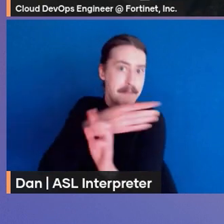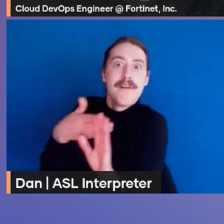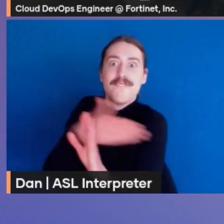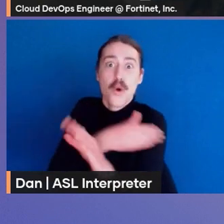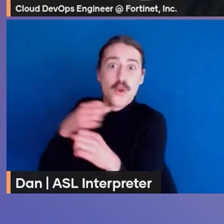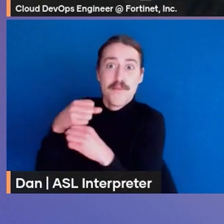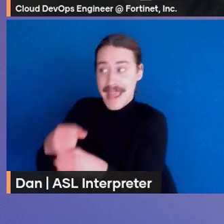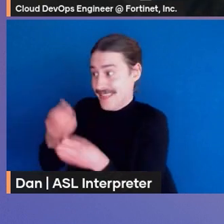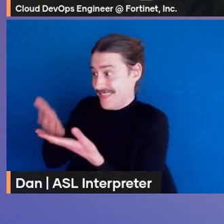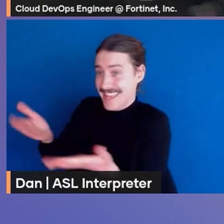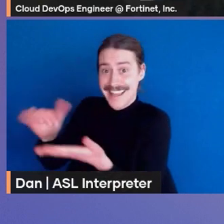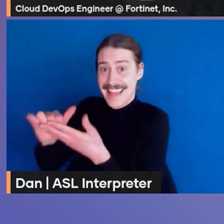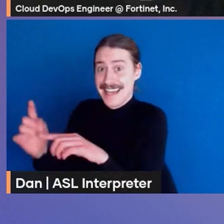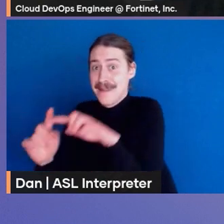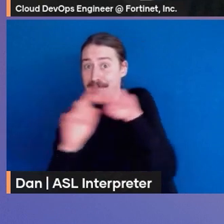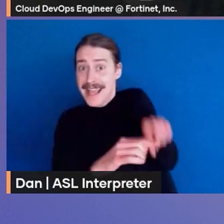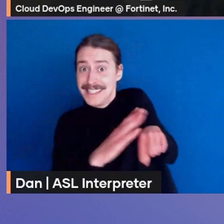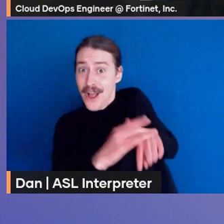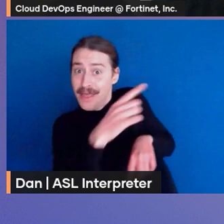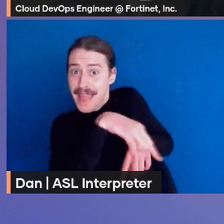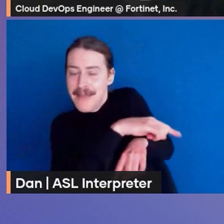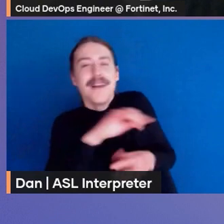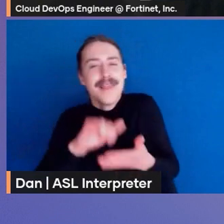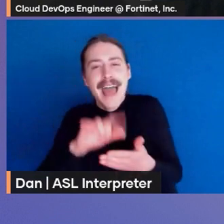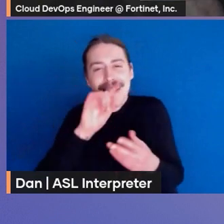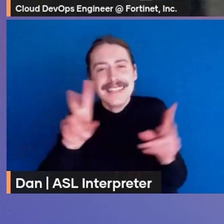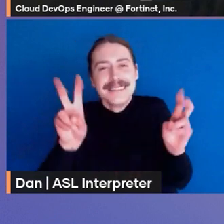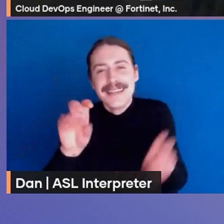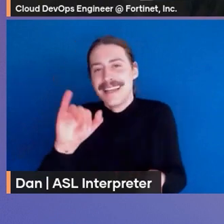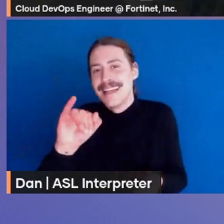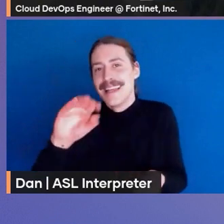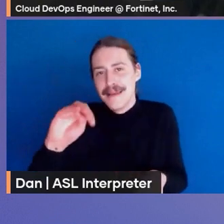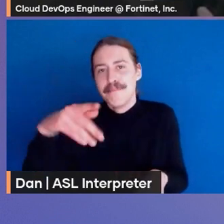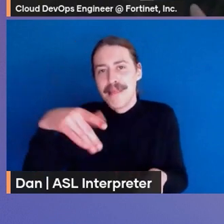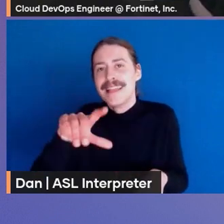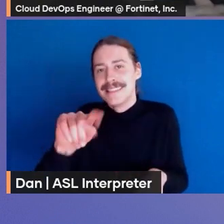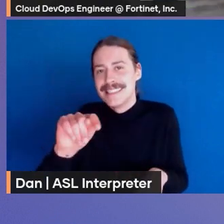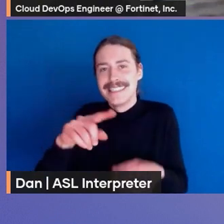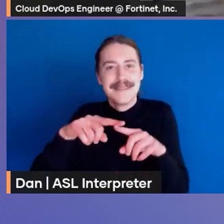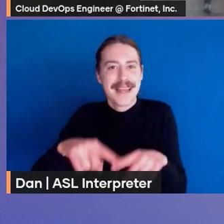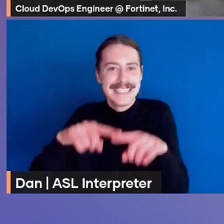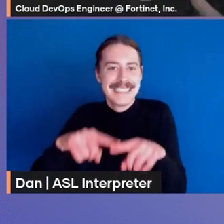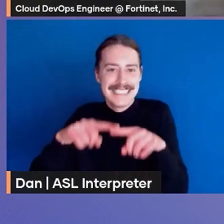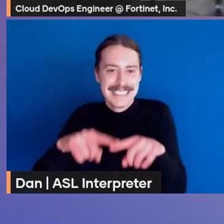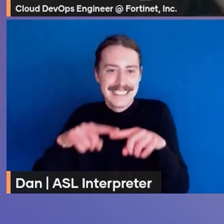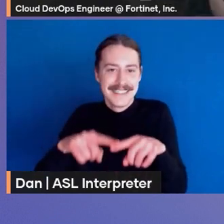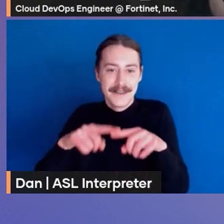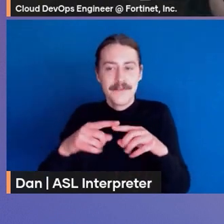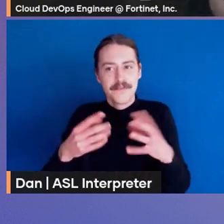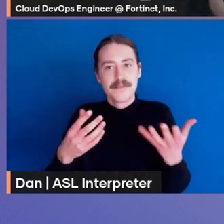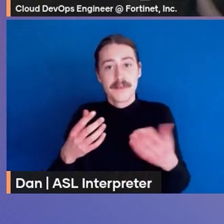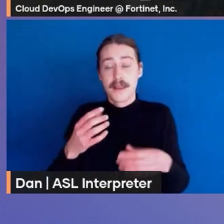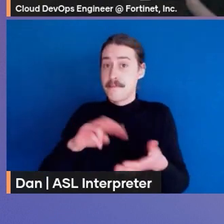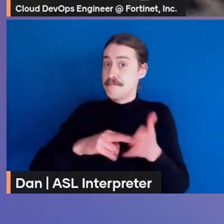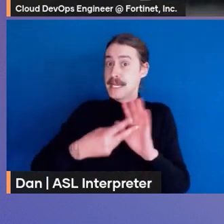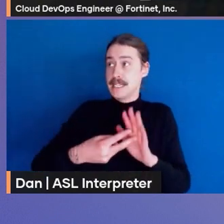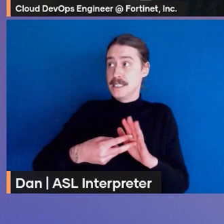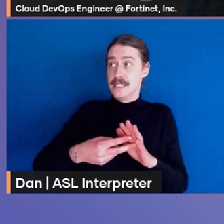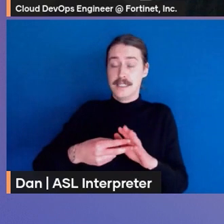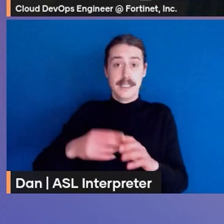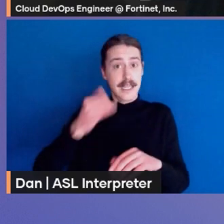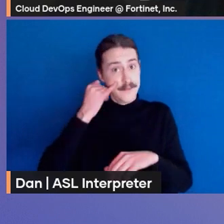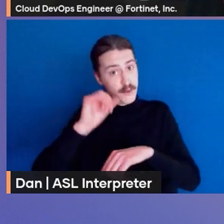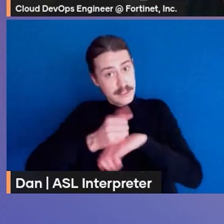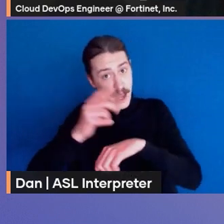well, then that's implicit dependencies. And you're in for a better deploy or better